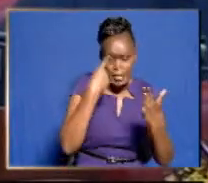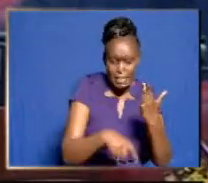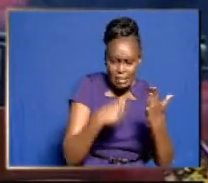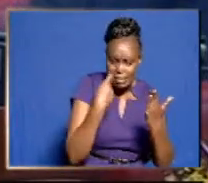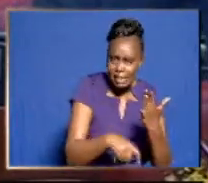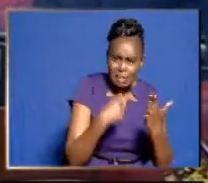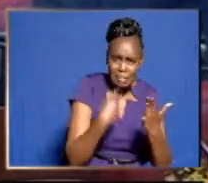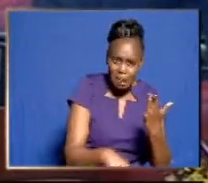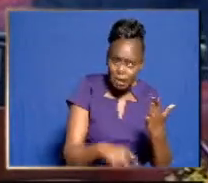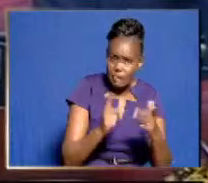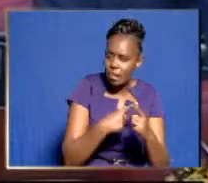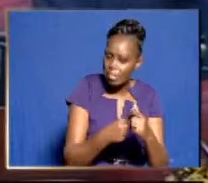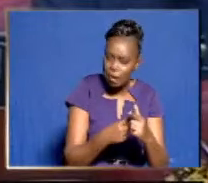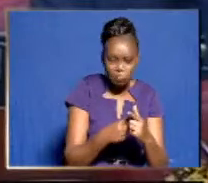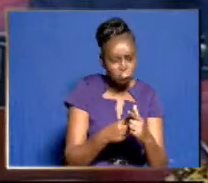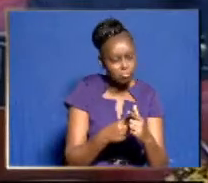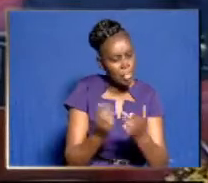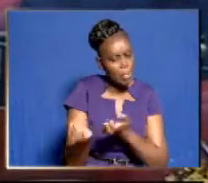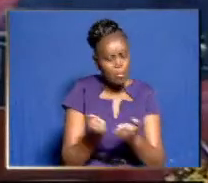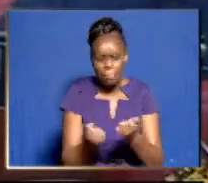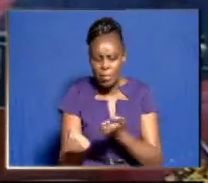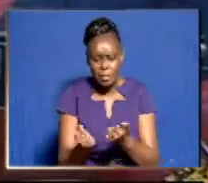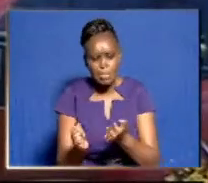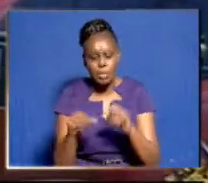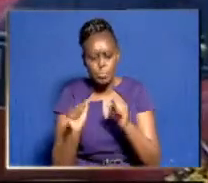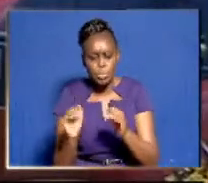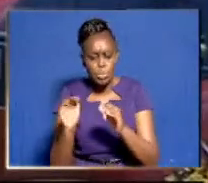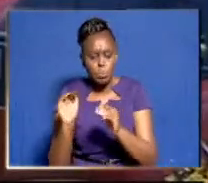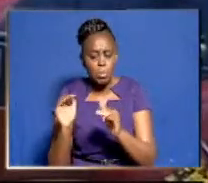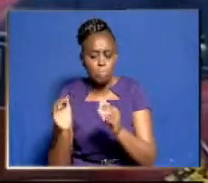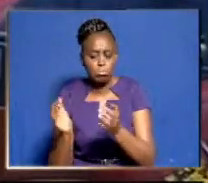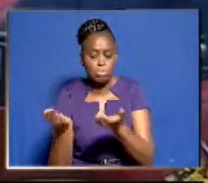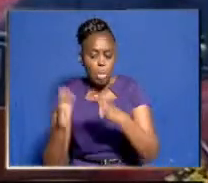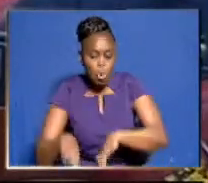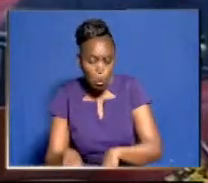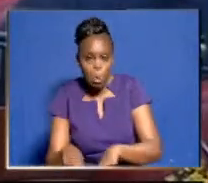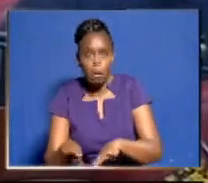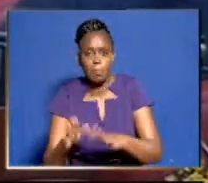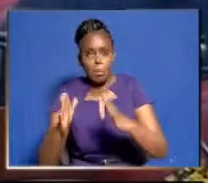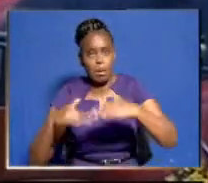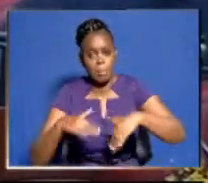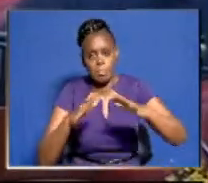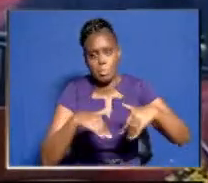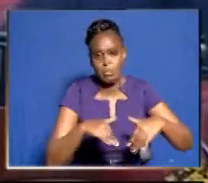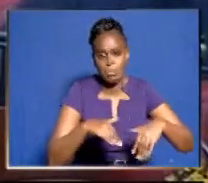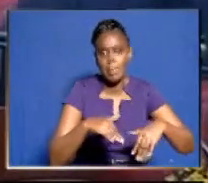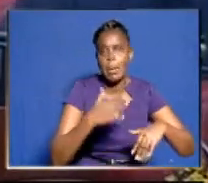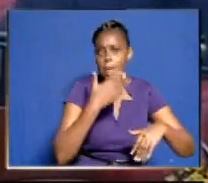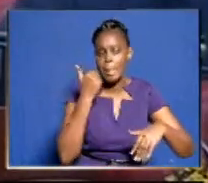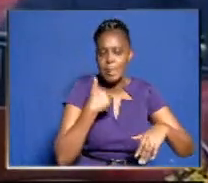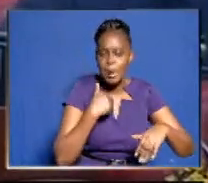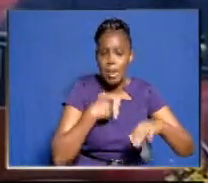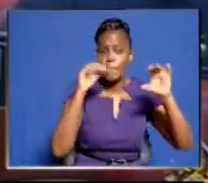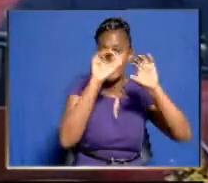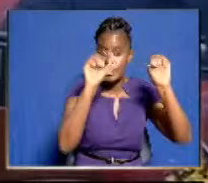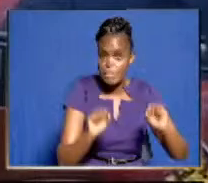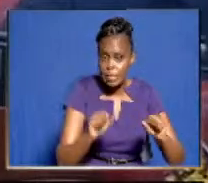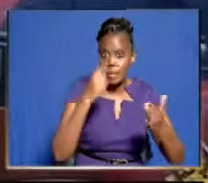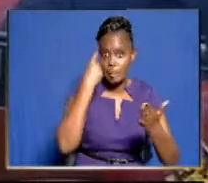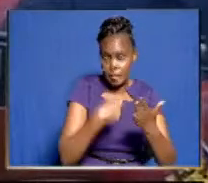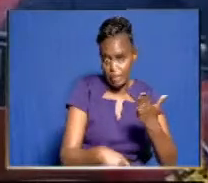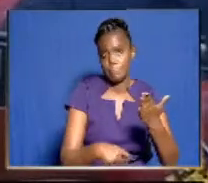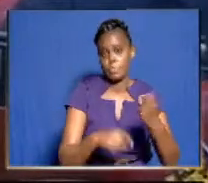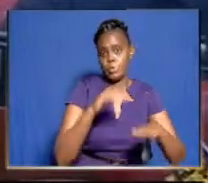turnover, you are going to kill them. And we should stick to the principles of good taxation system. A good